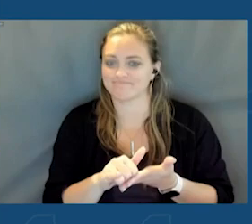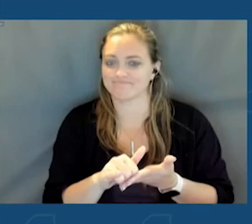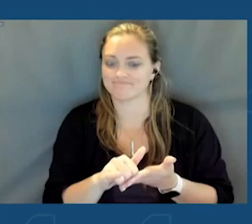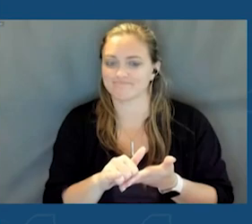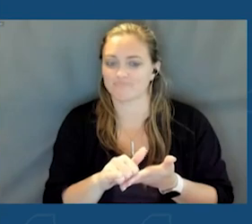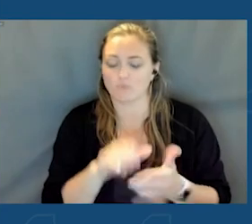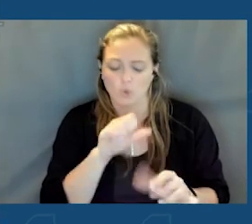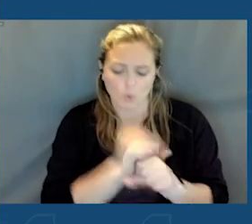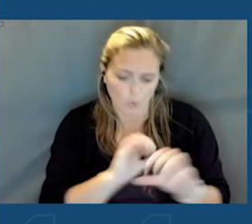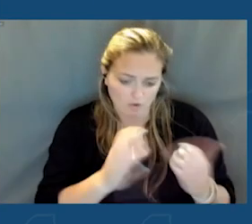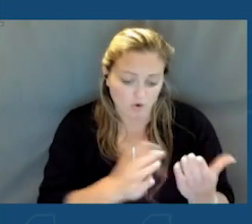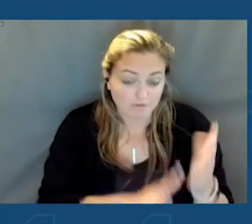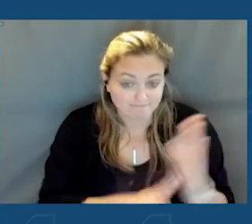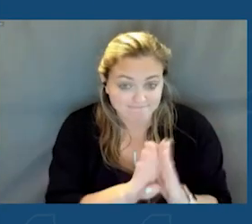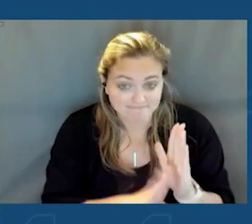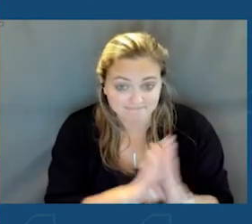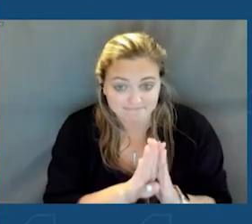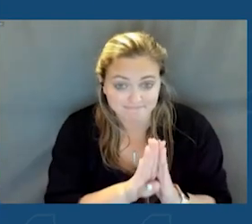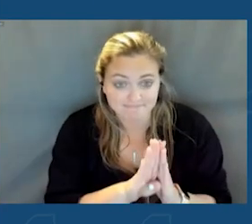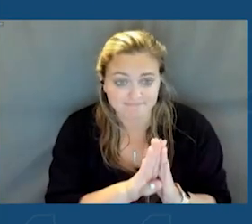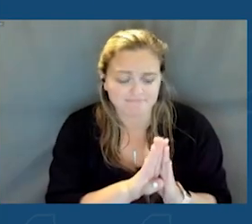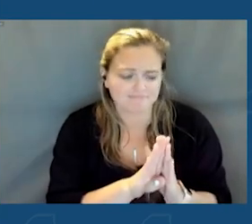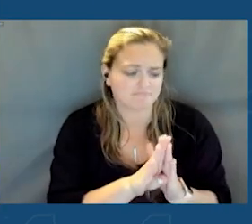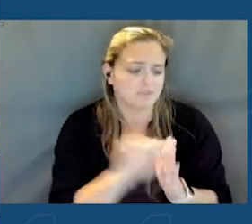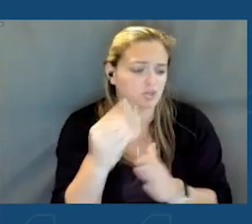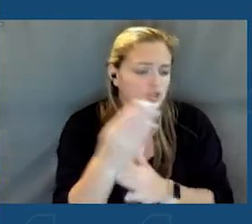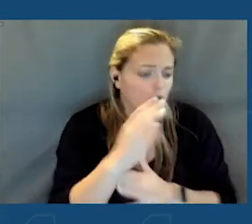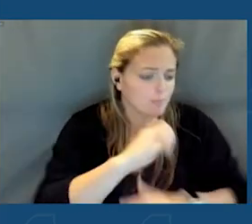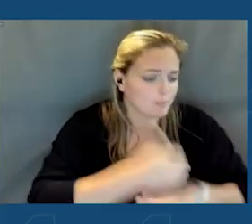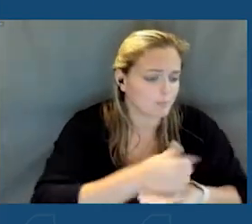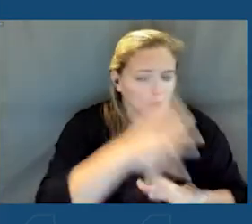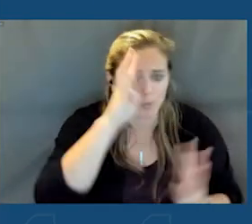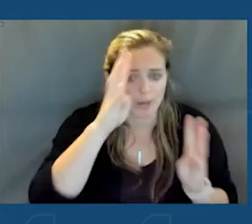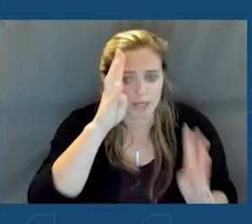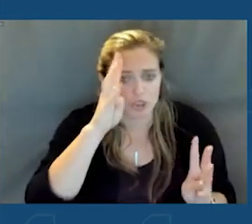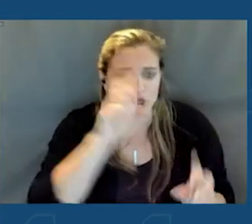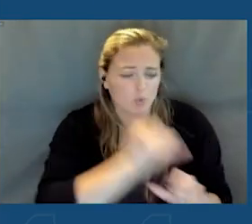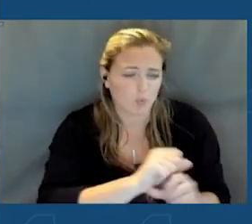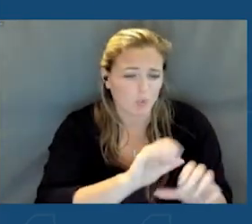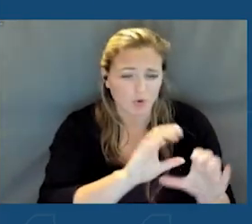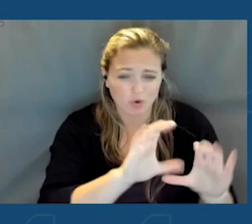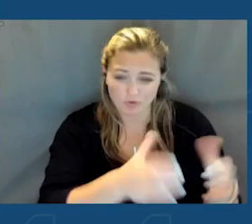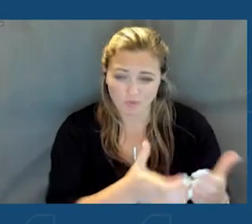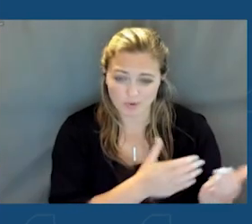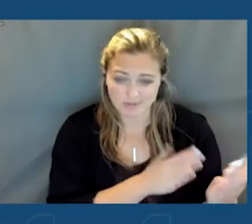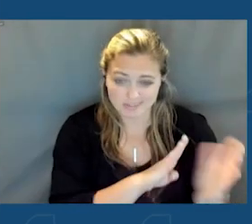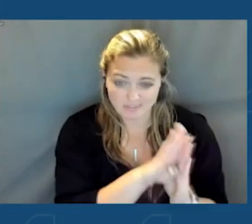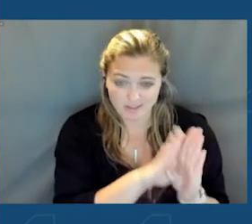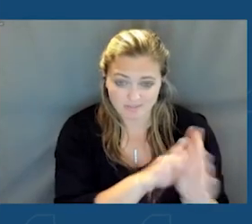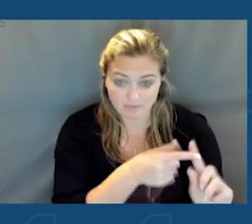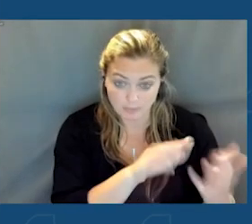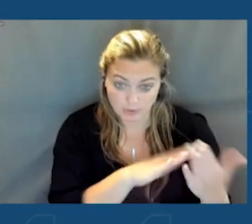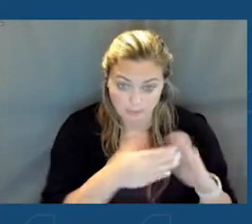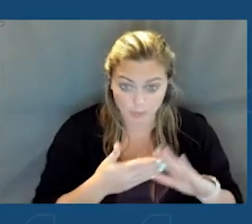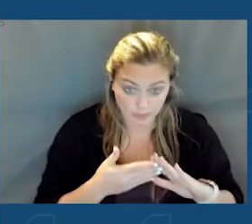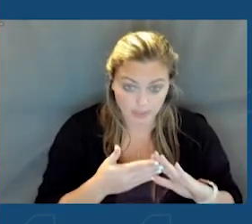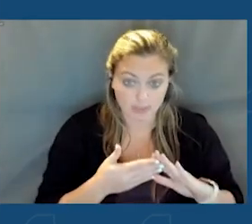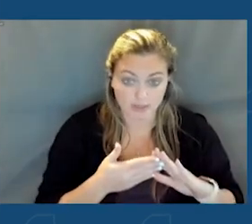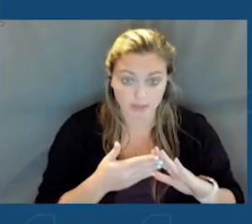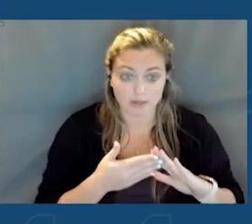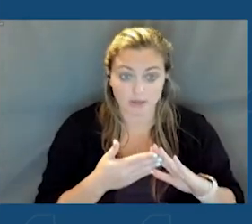Workforce development, job creation, workforce development from the community at numbers